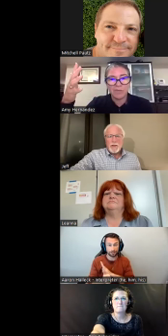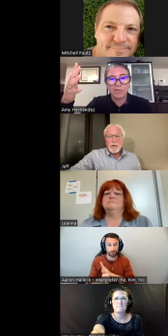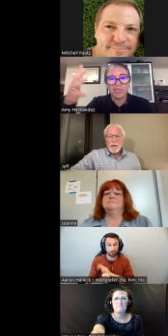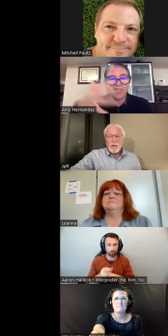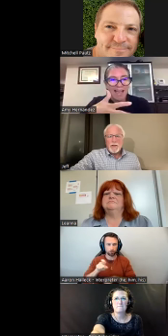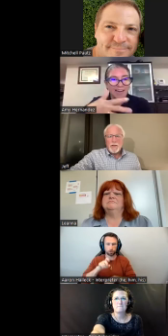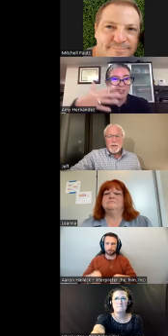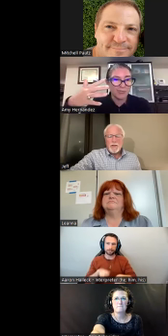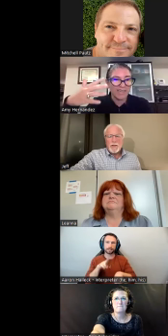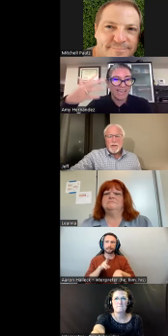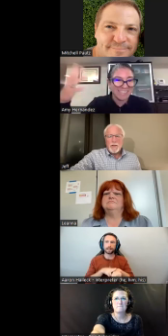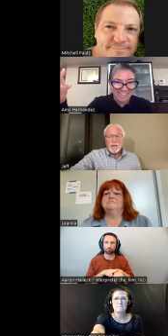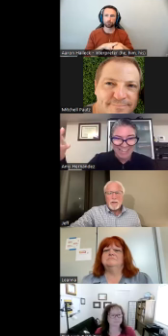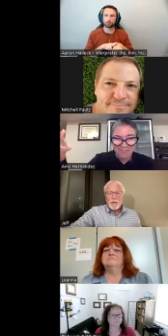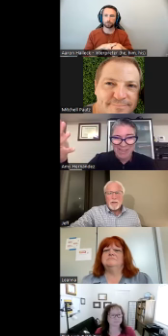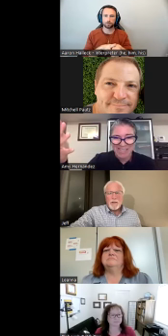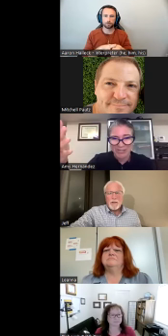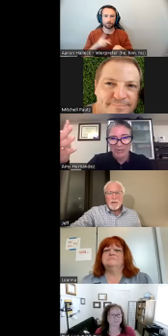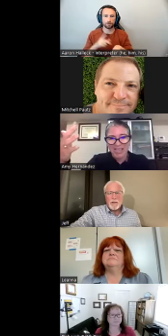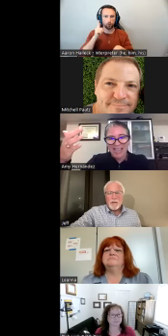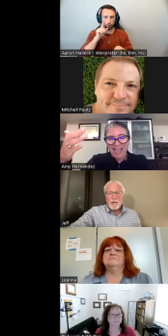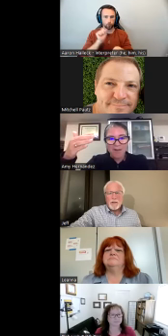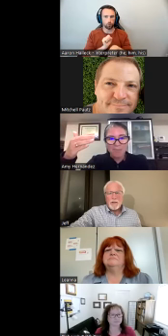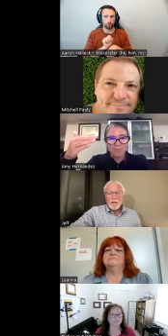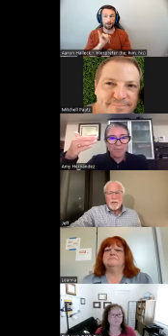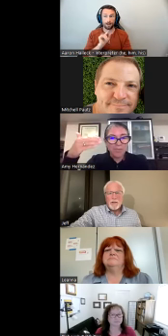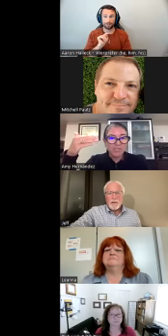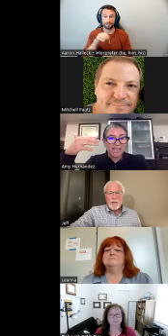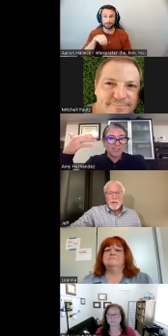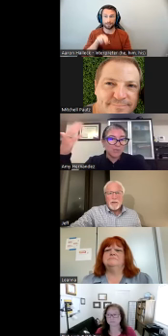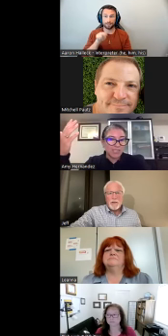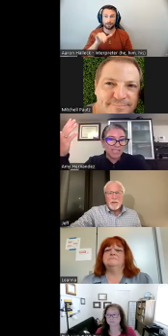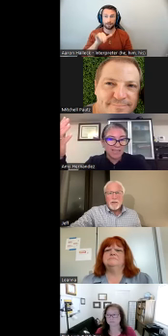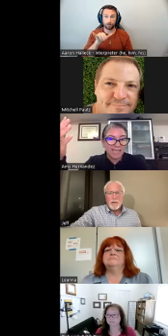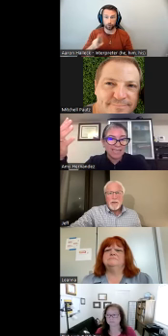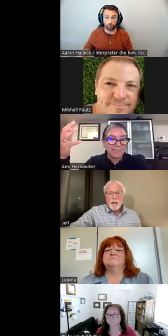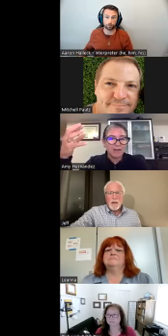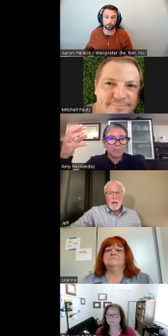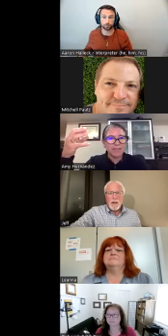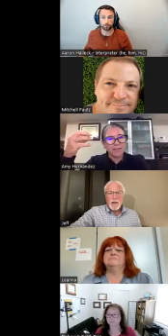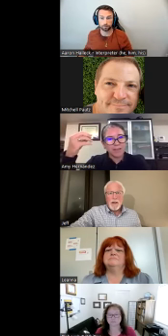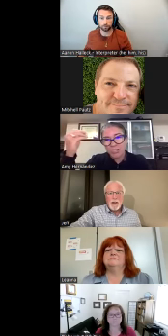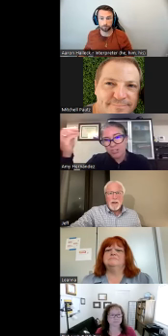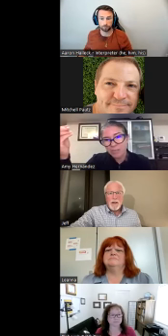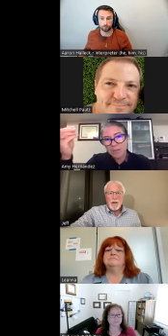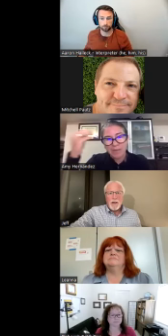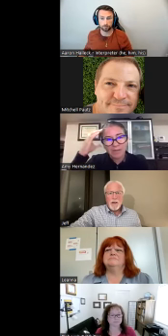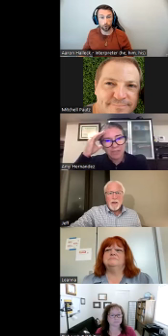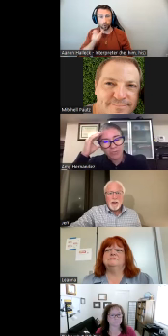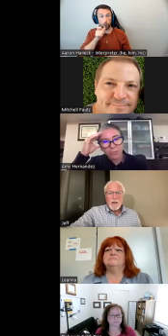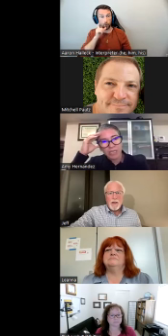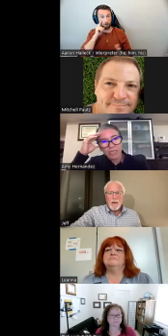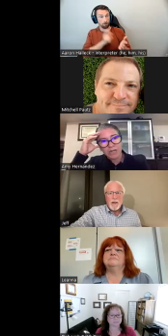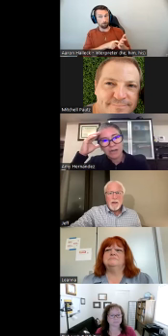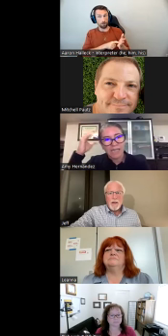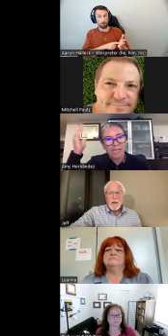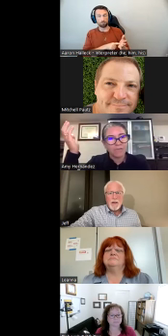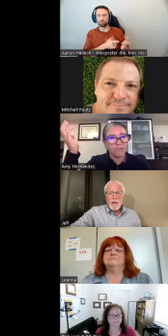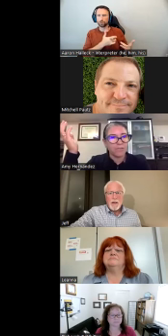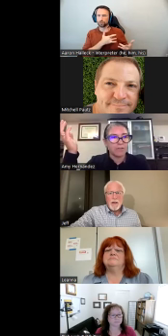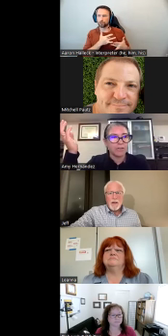the people that are doing IT at NYU. For those that do see the light, they're concerned about bandwidth. We